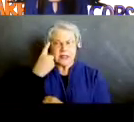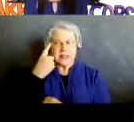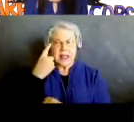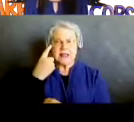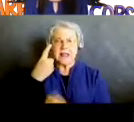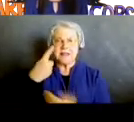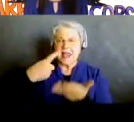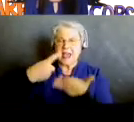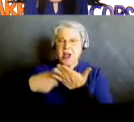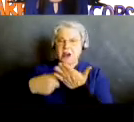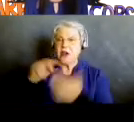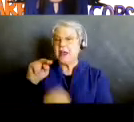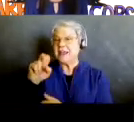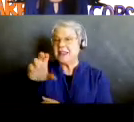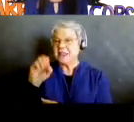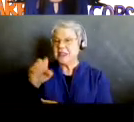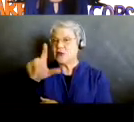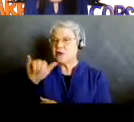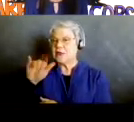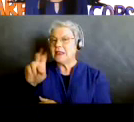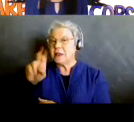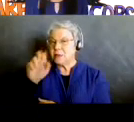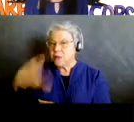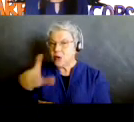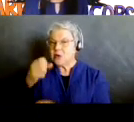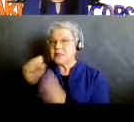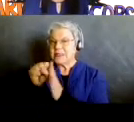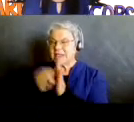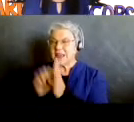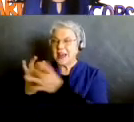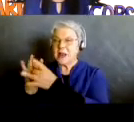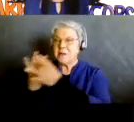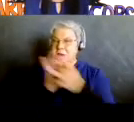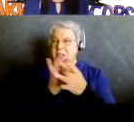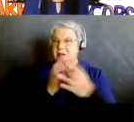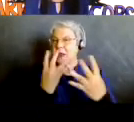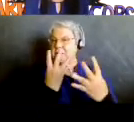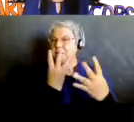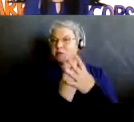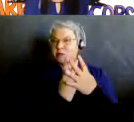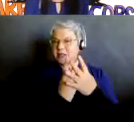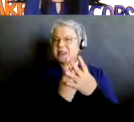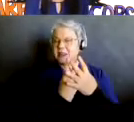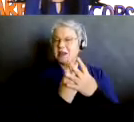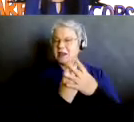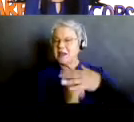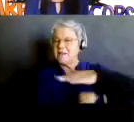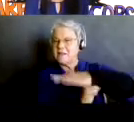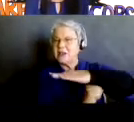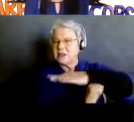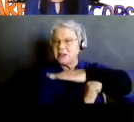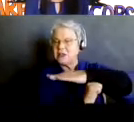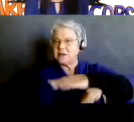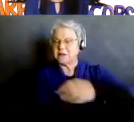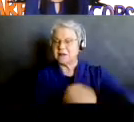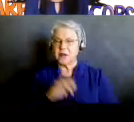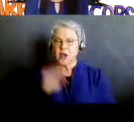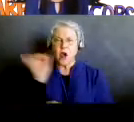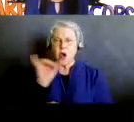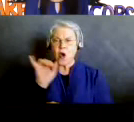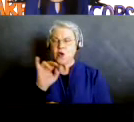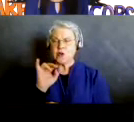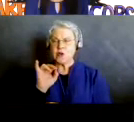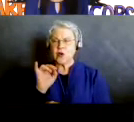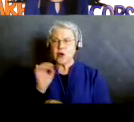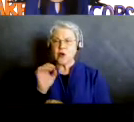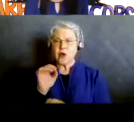neoliberal state is built upon prison foundations. So globally, neoliberal governance has also promoted the free